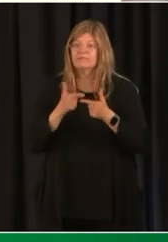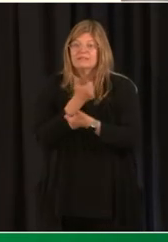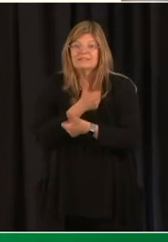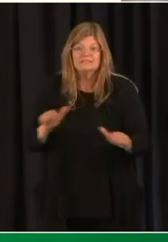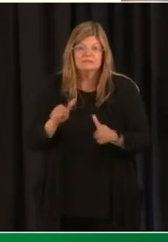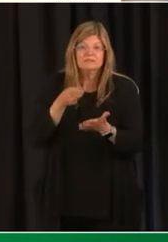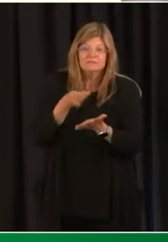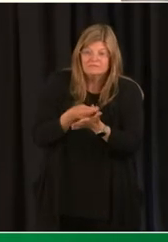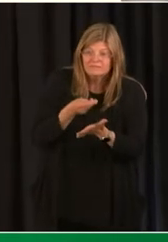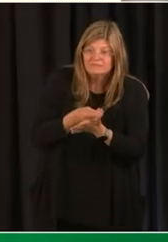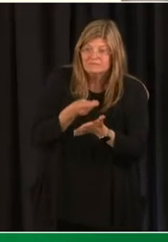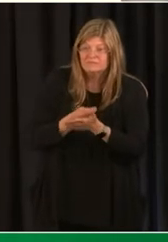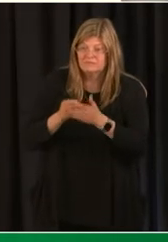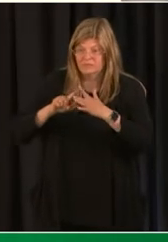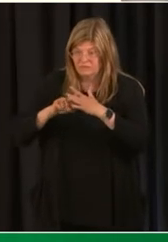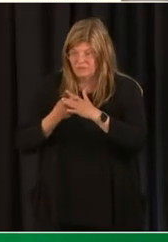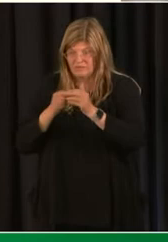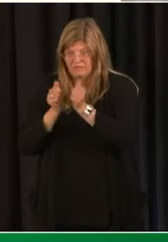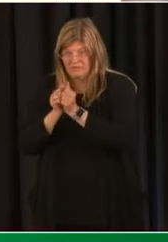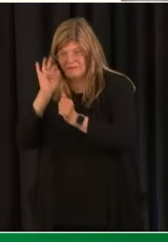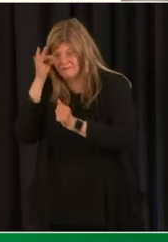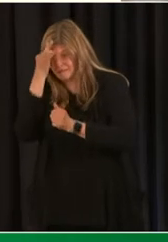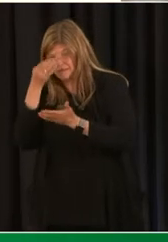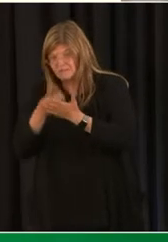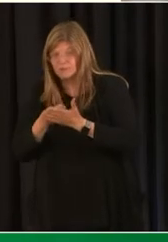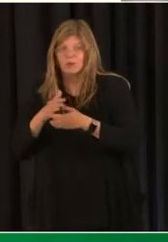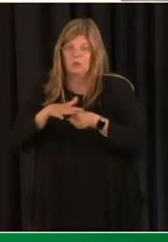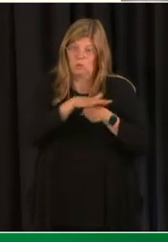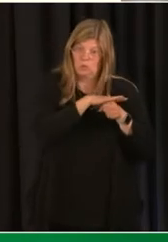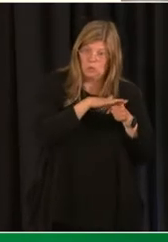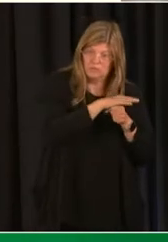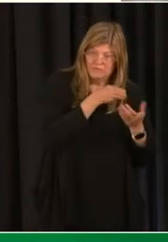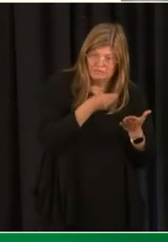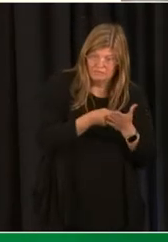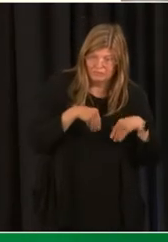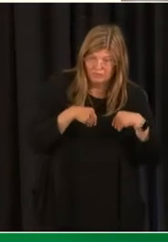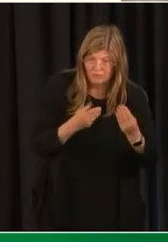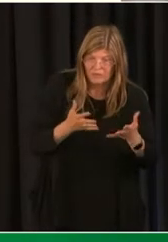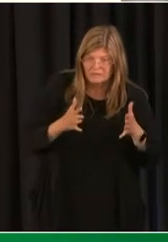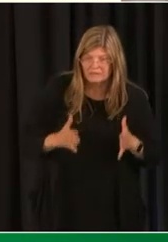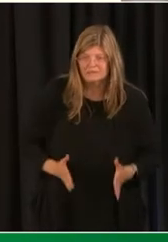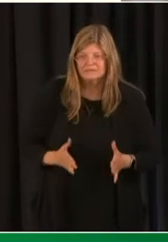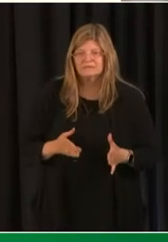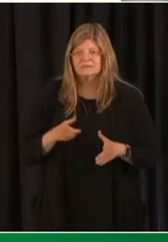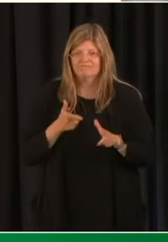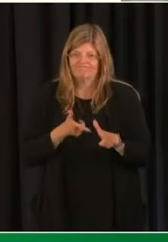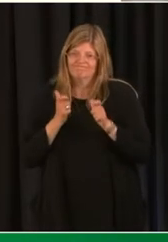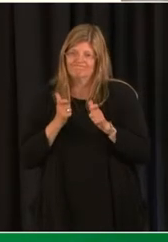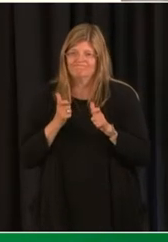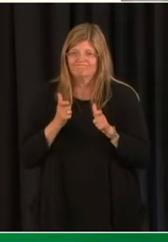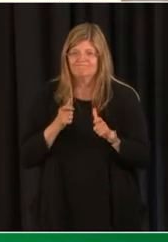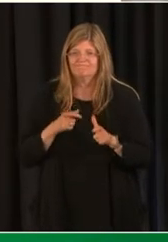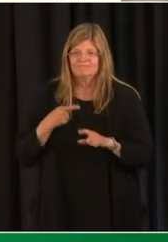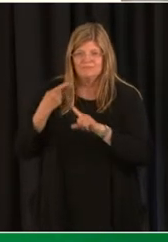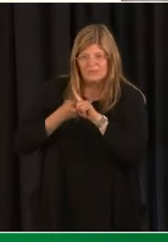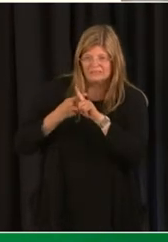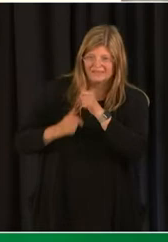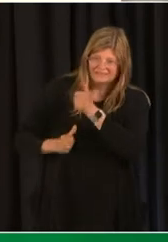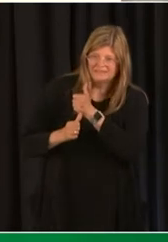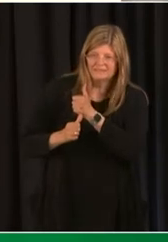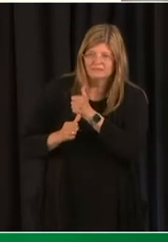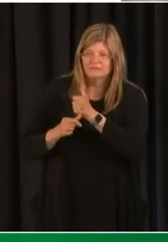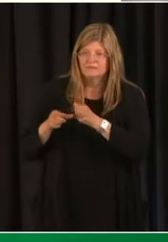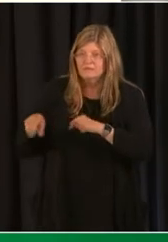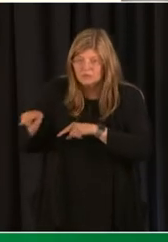could find, starting with federal funds and also our local funds, to provide immediate rent assistance to those in need